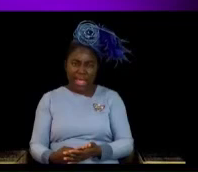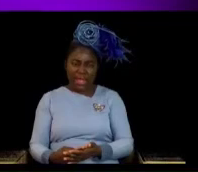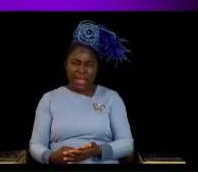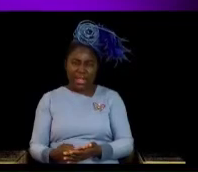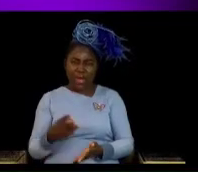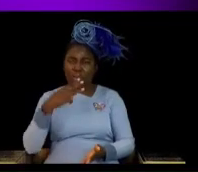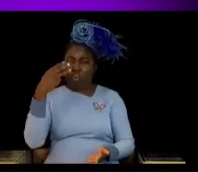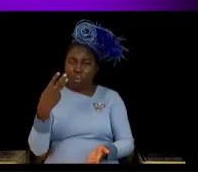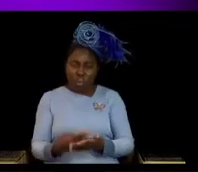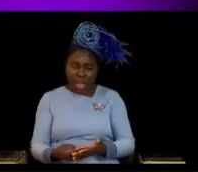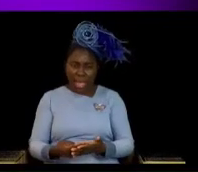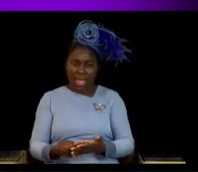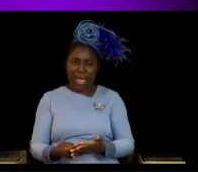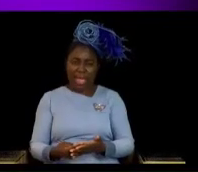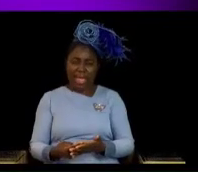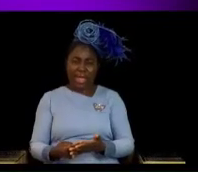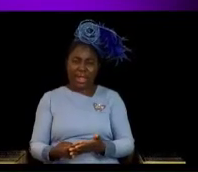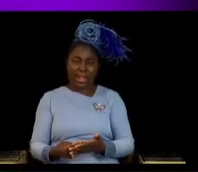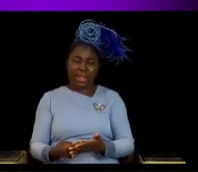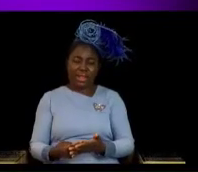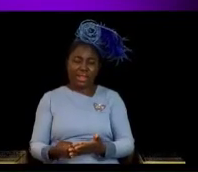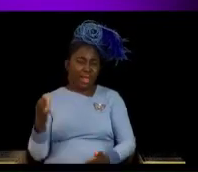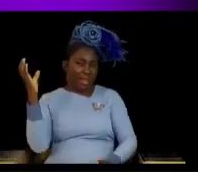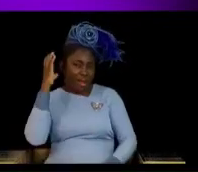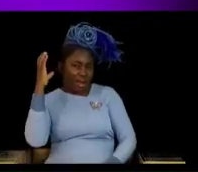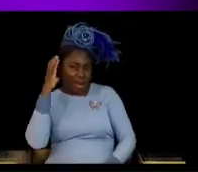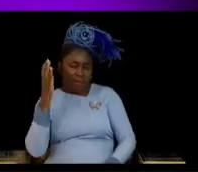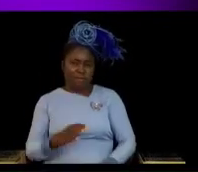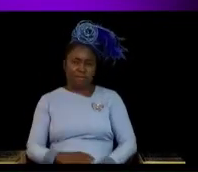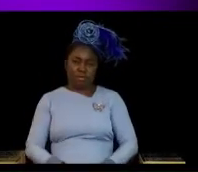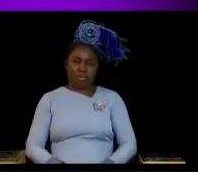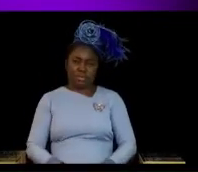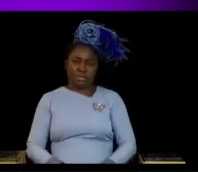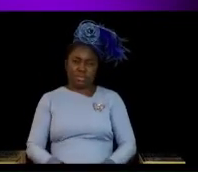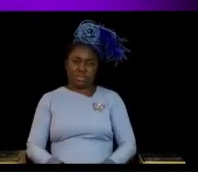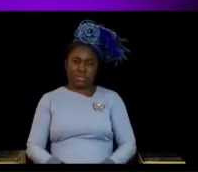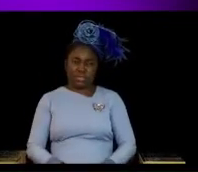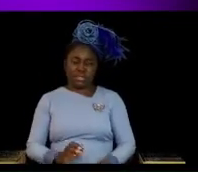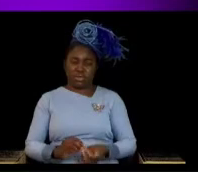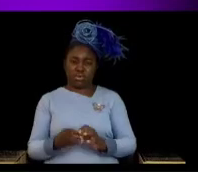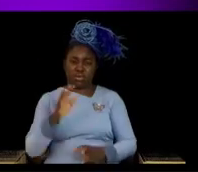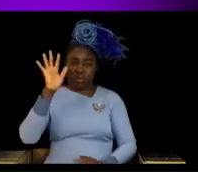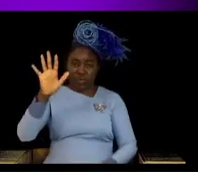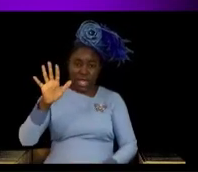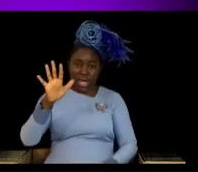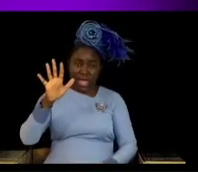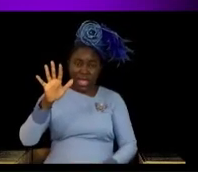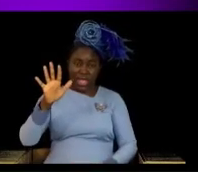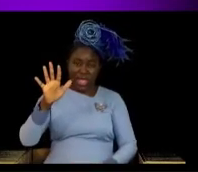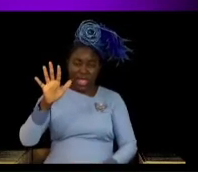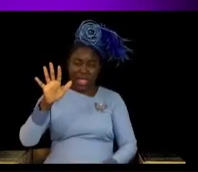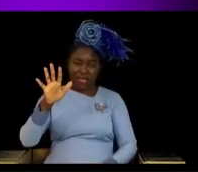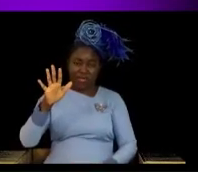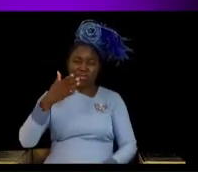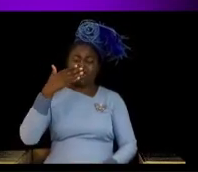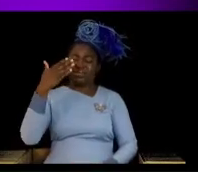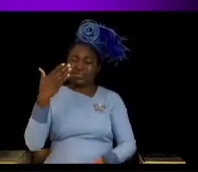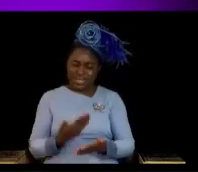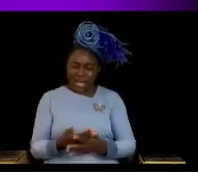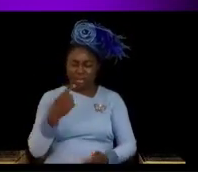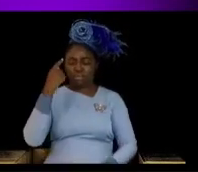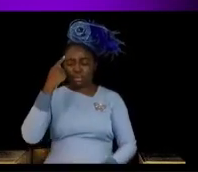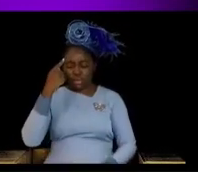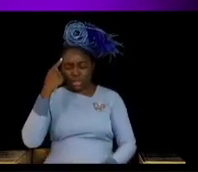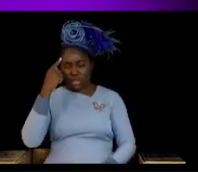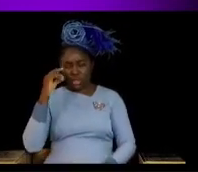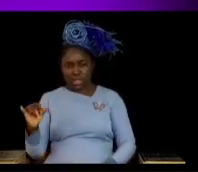Well informed. Five, we mean sound thinking. You